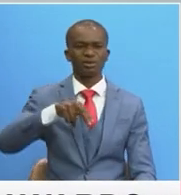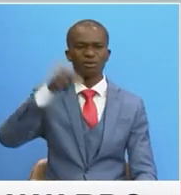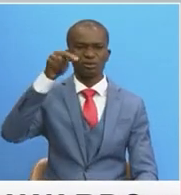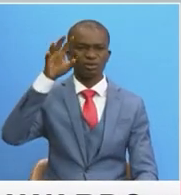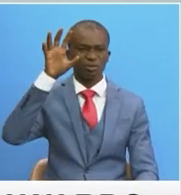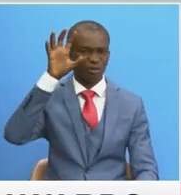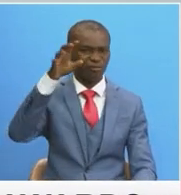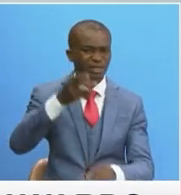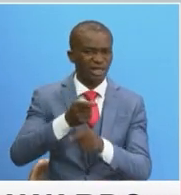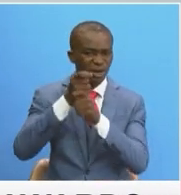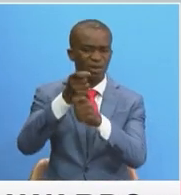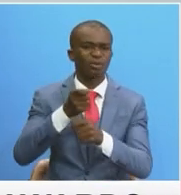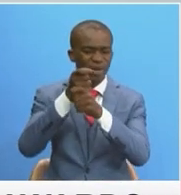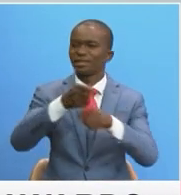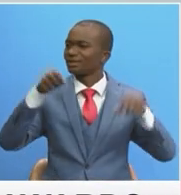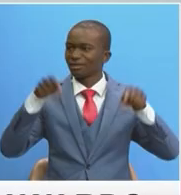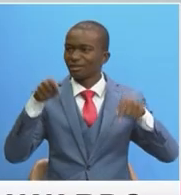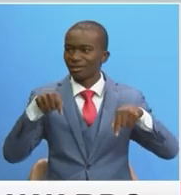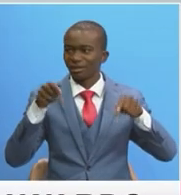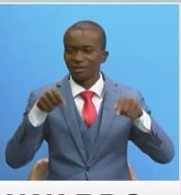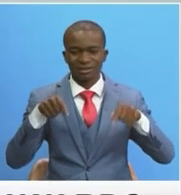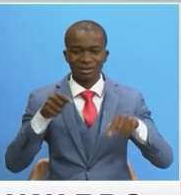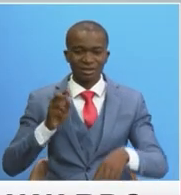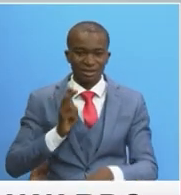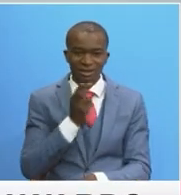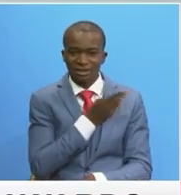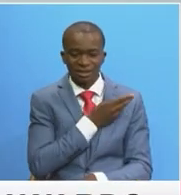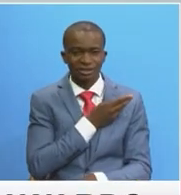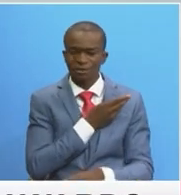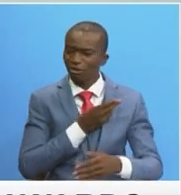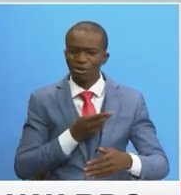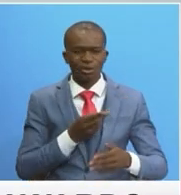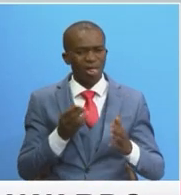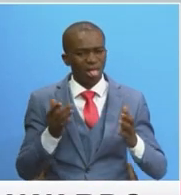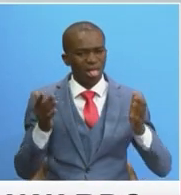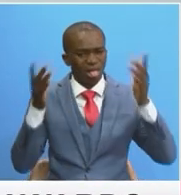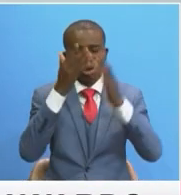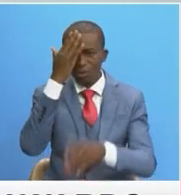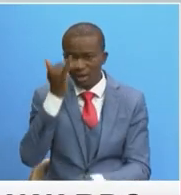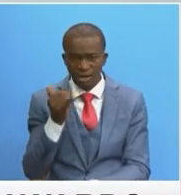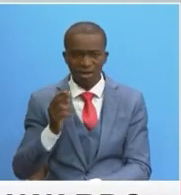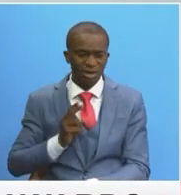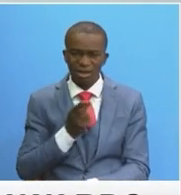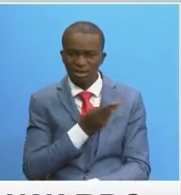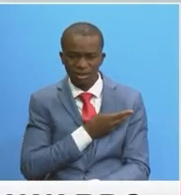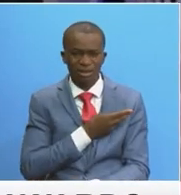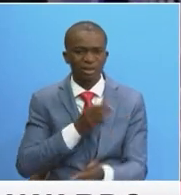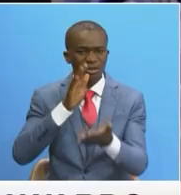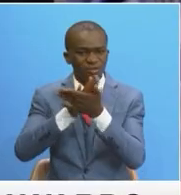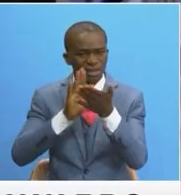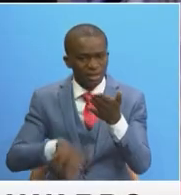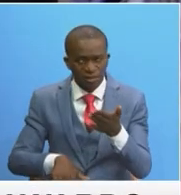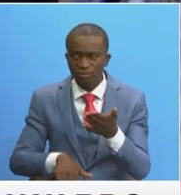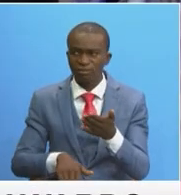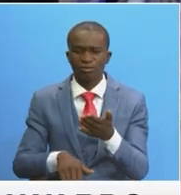prestigious awards in the Northern region. We have brought this together because of one lady who believes in the talent of